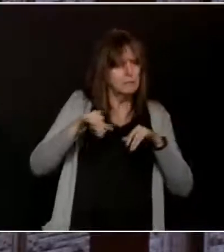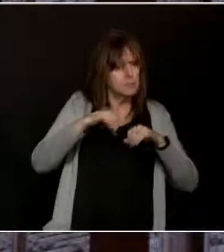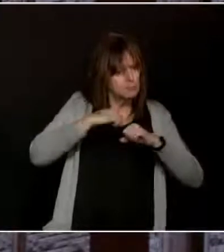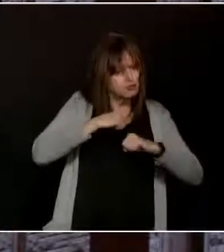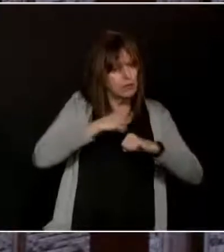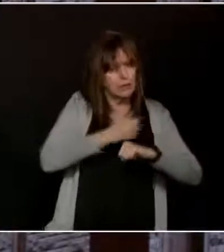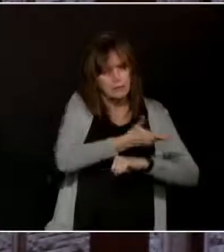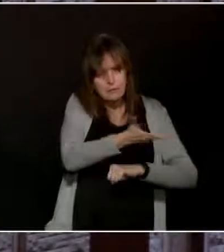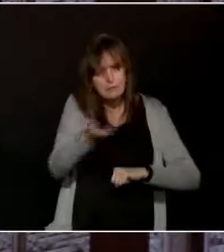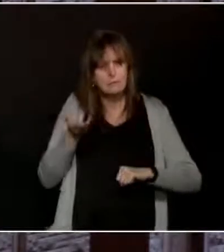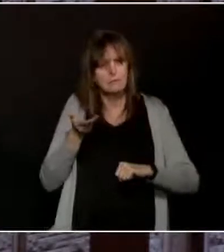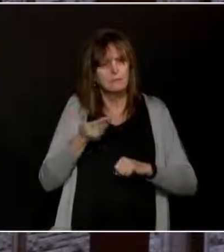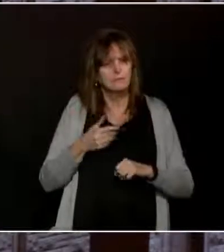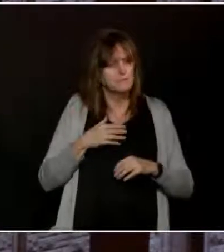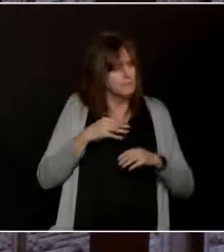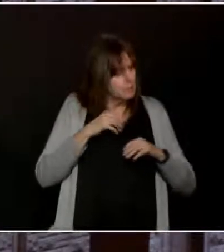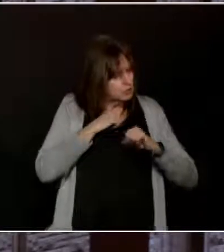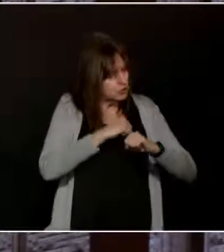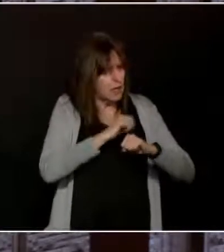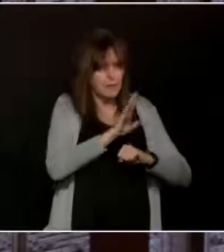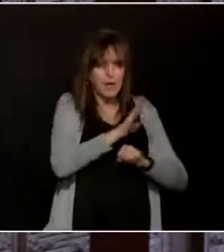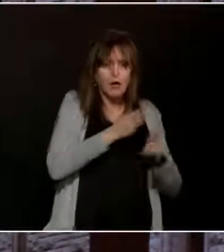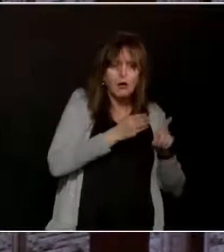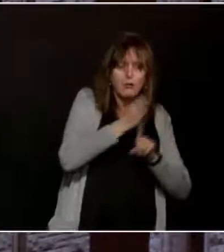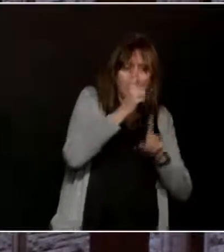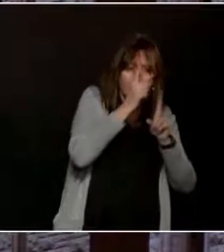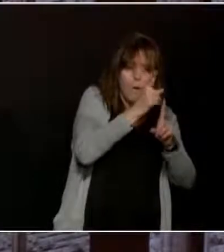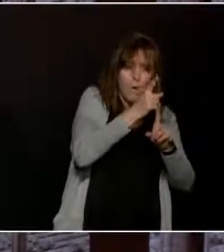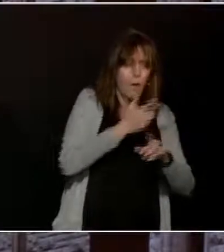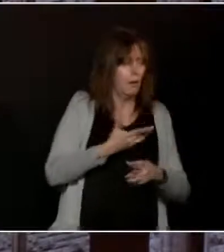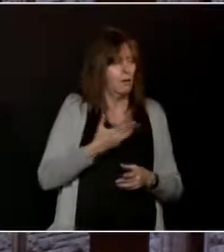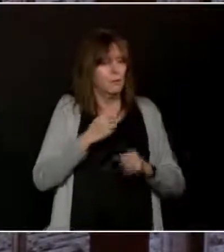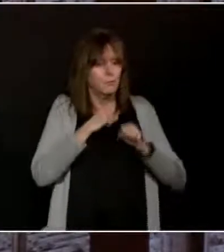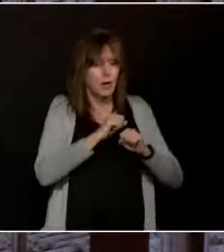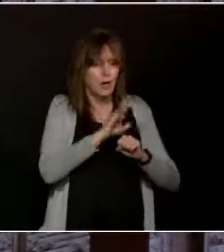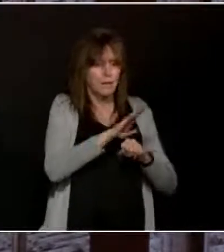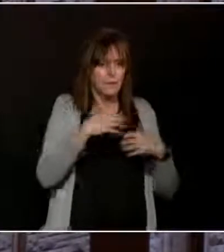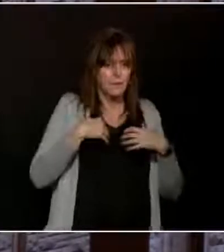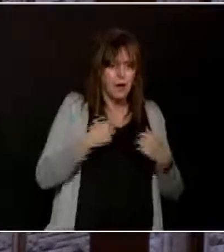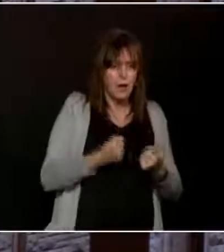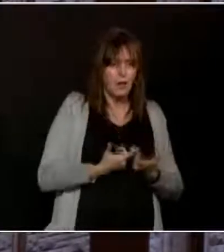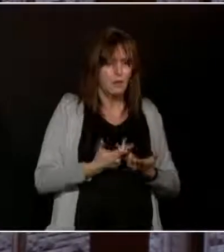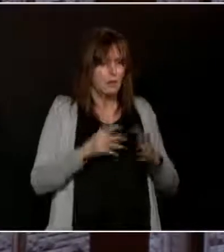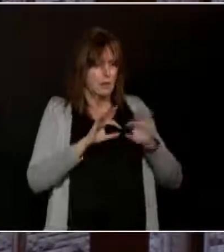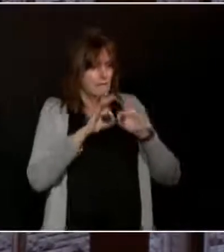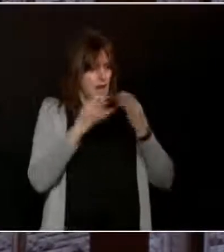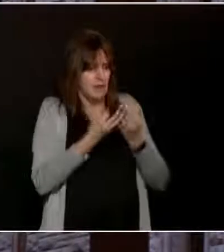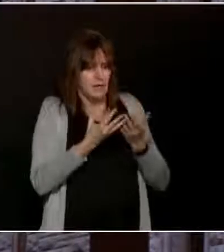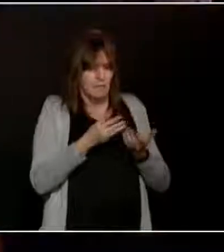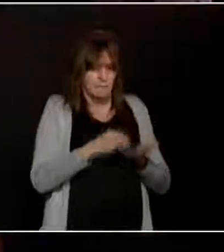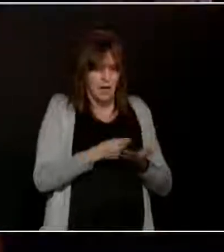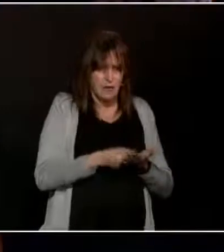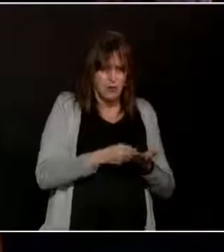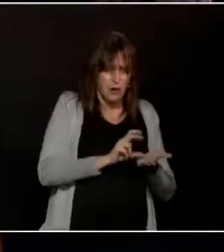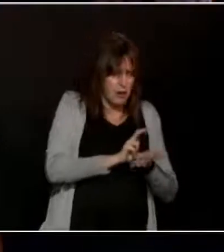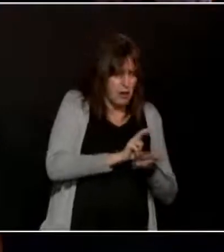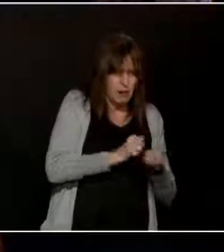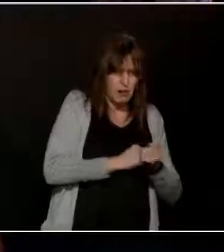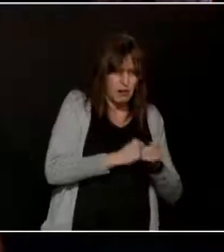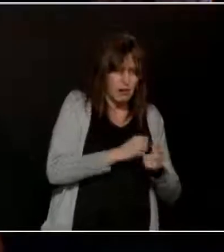career, but protects their health and that of the family who's invested so much in it up to now. Follow-up, and this is the last